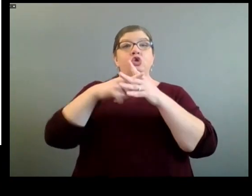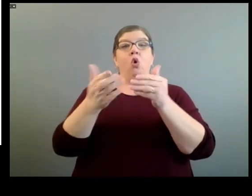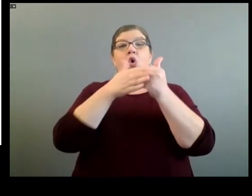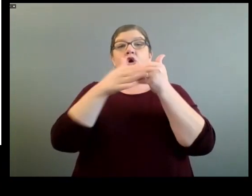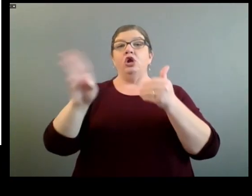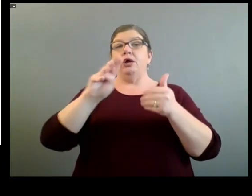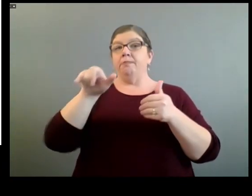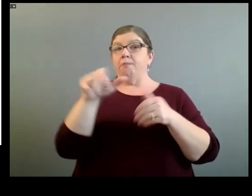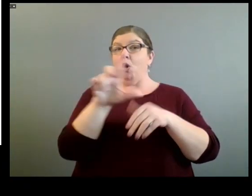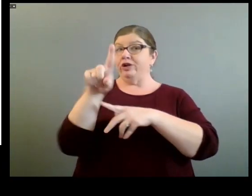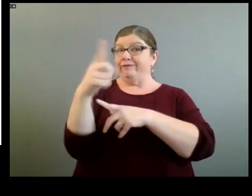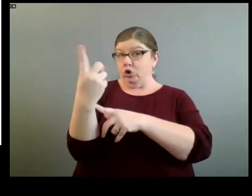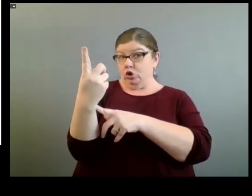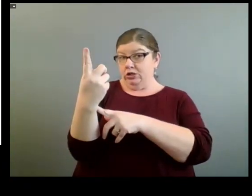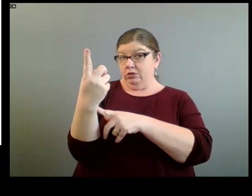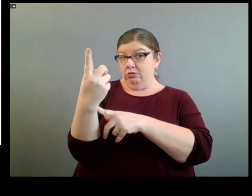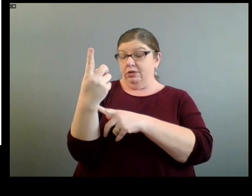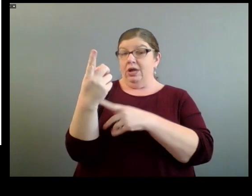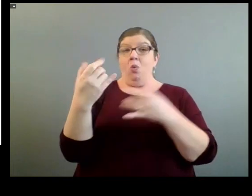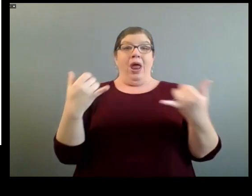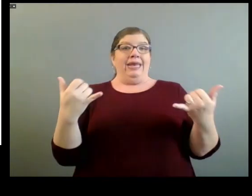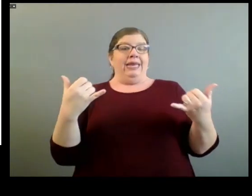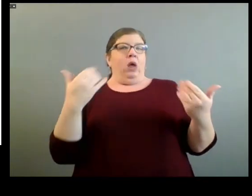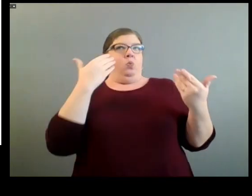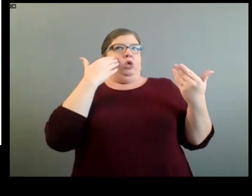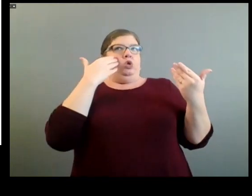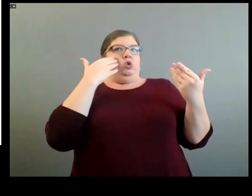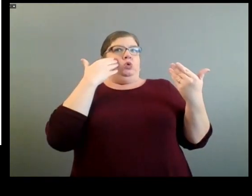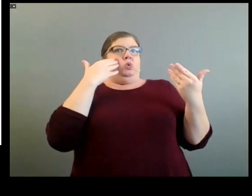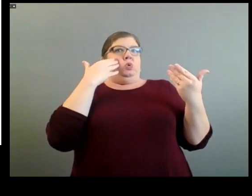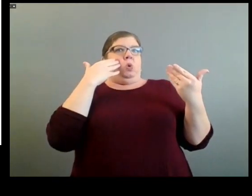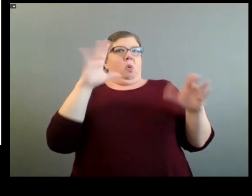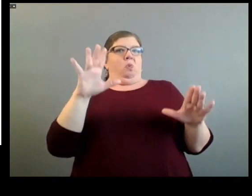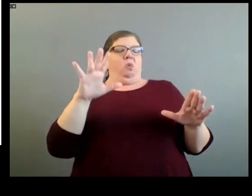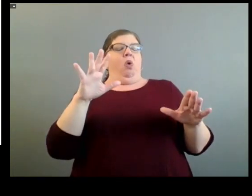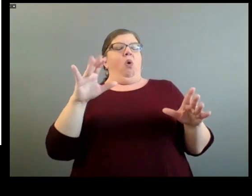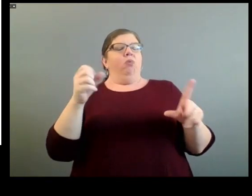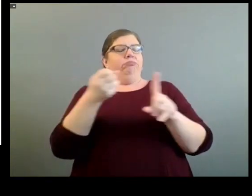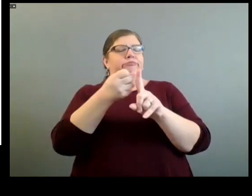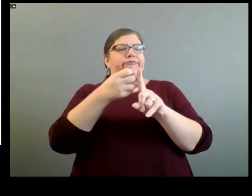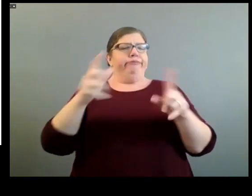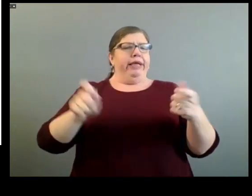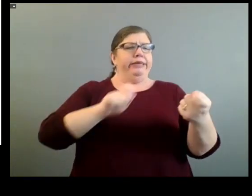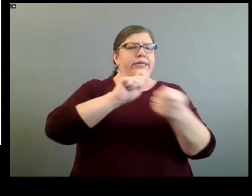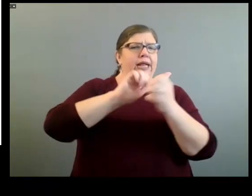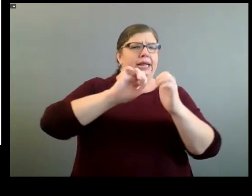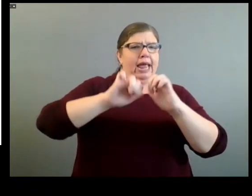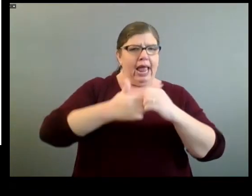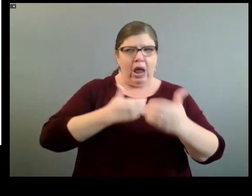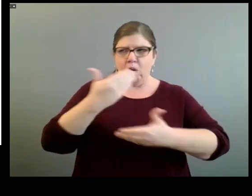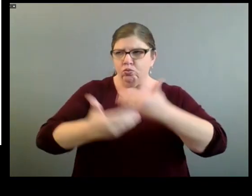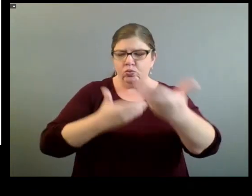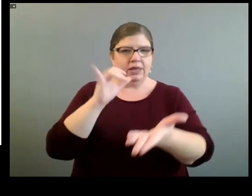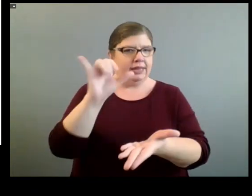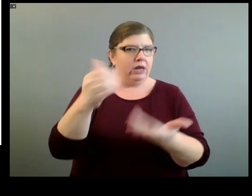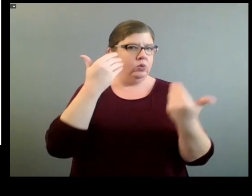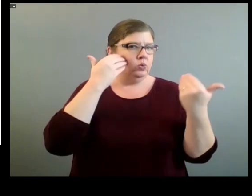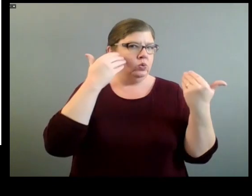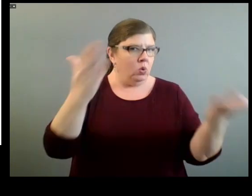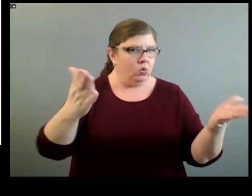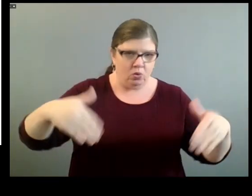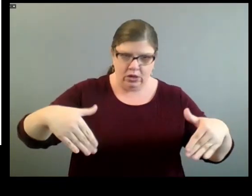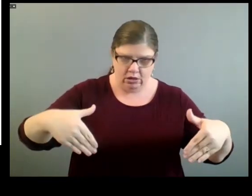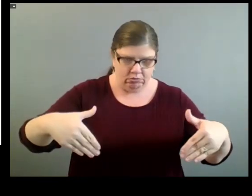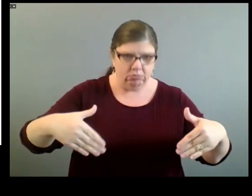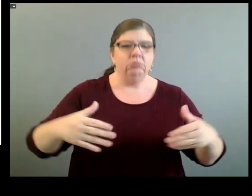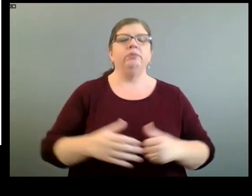is unknown at this time that the details of how we will implement this. And in addition, you may